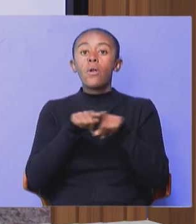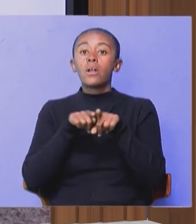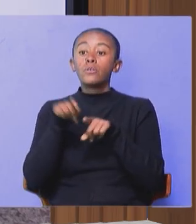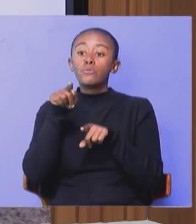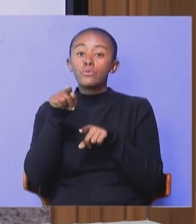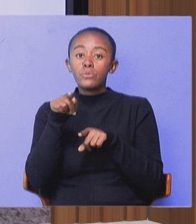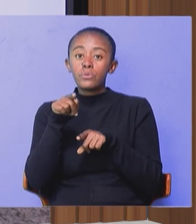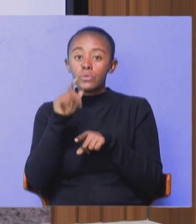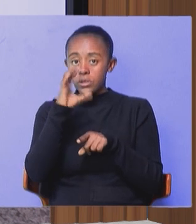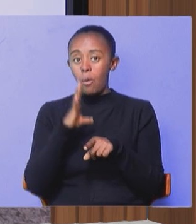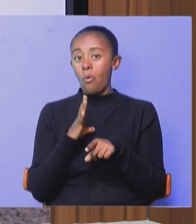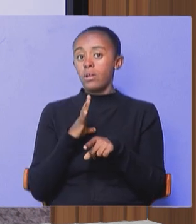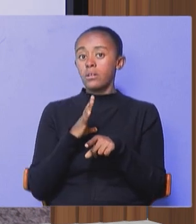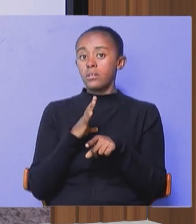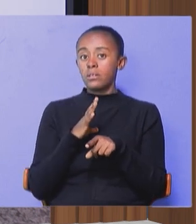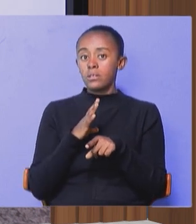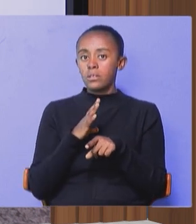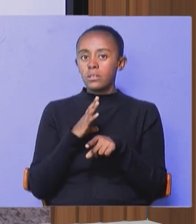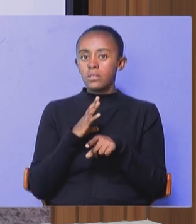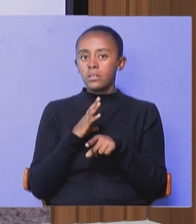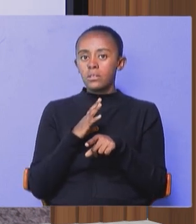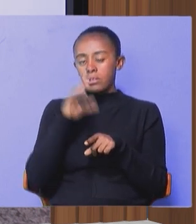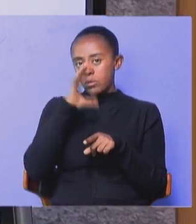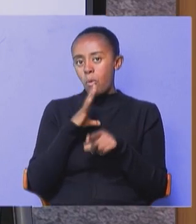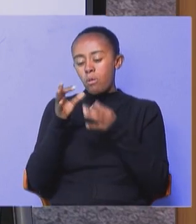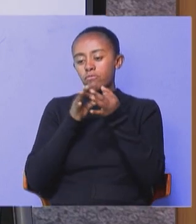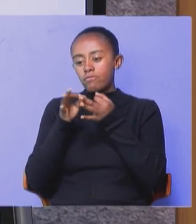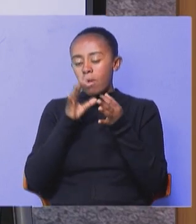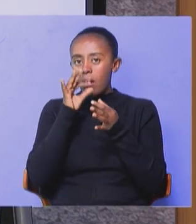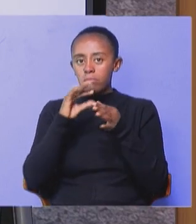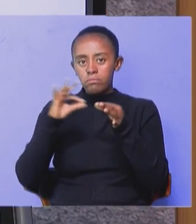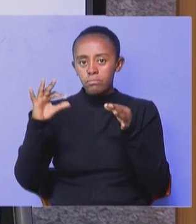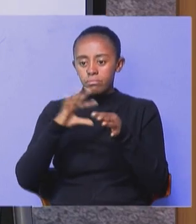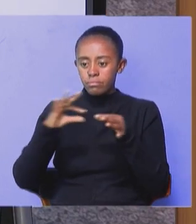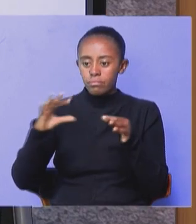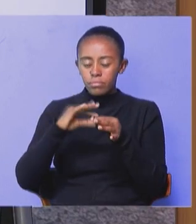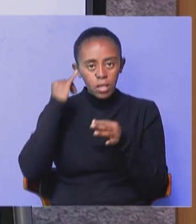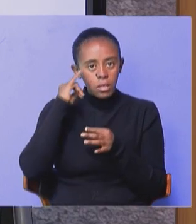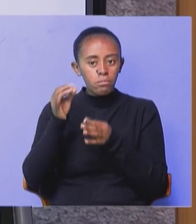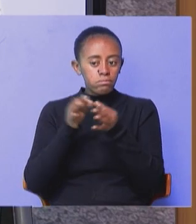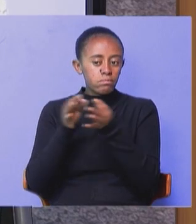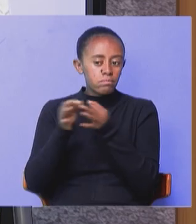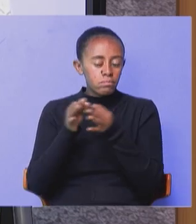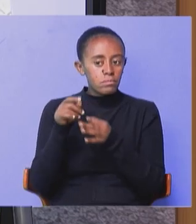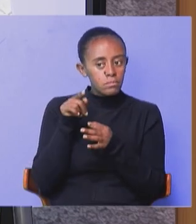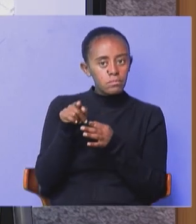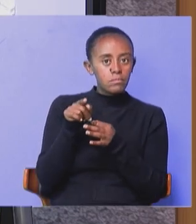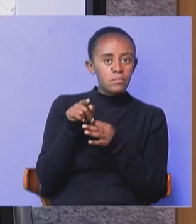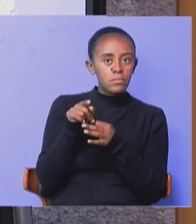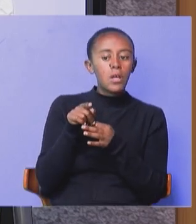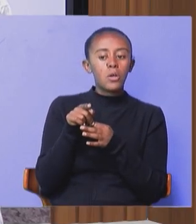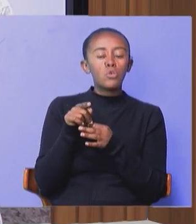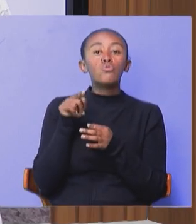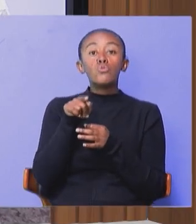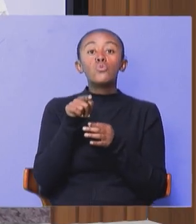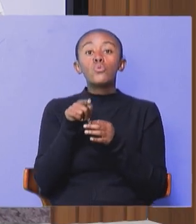what? Someone. Someone has already stated or presented an idea, and you are saying you